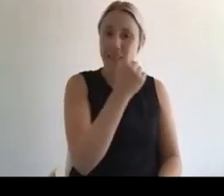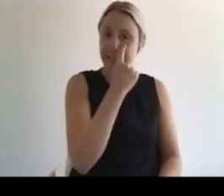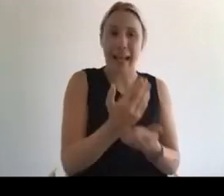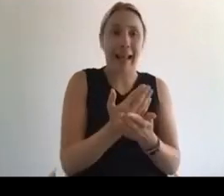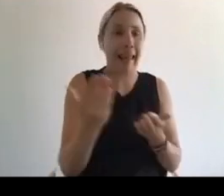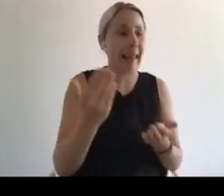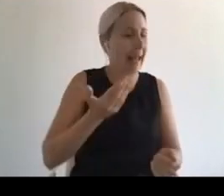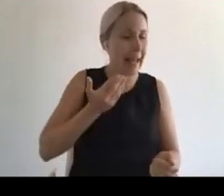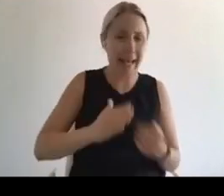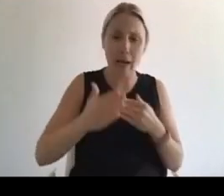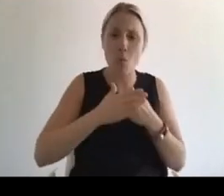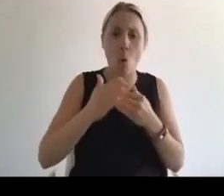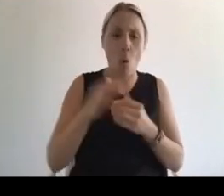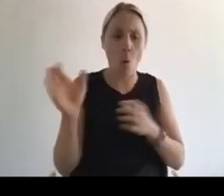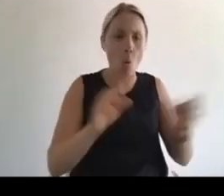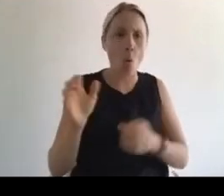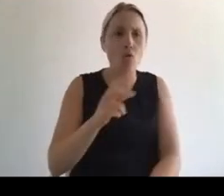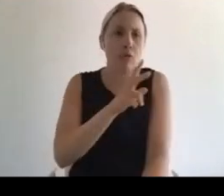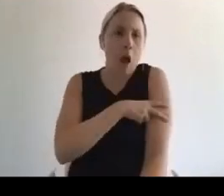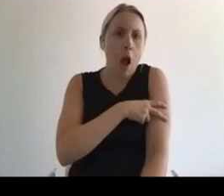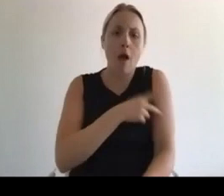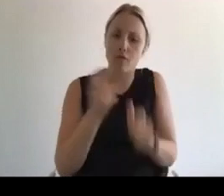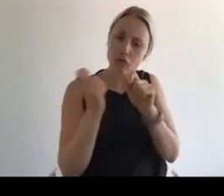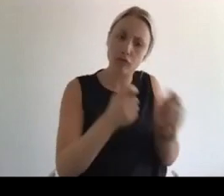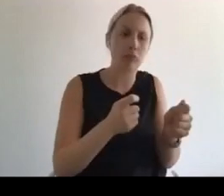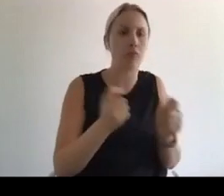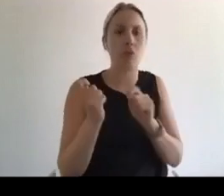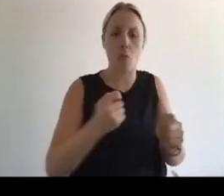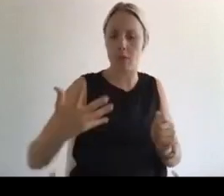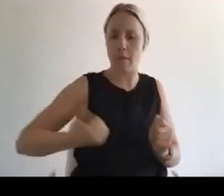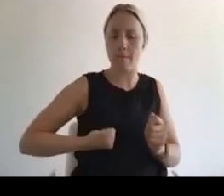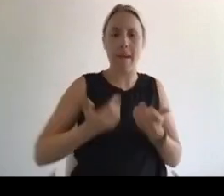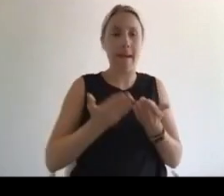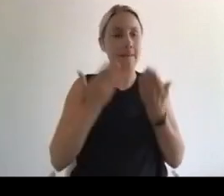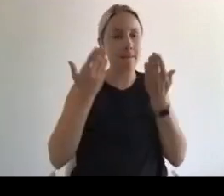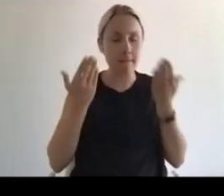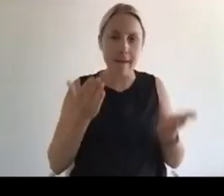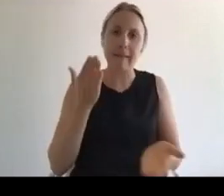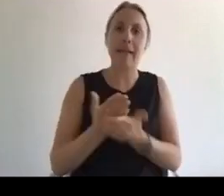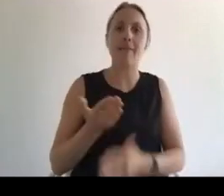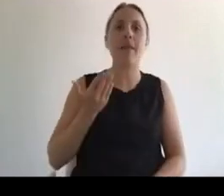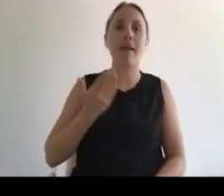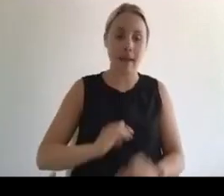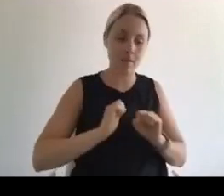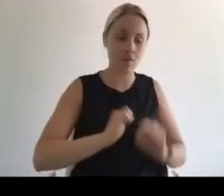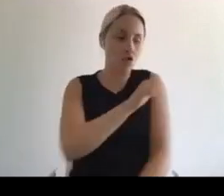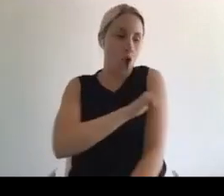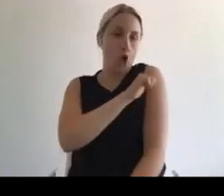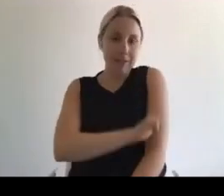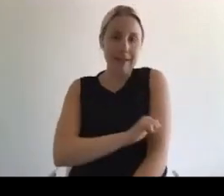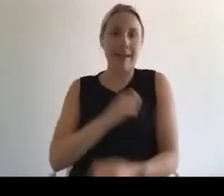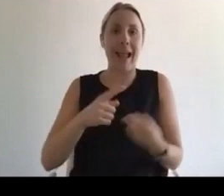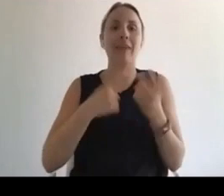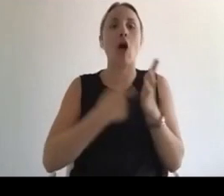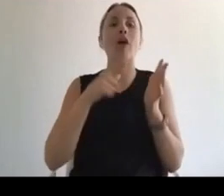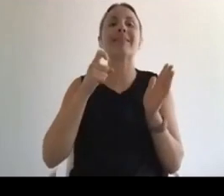real hesitancy amongst the nursing staff and even amongst RCM staff about sort of the dirty talk of pay.